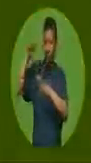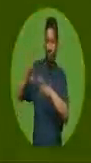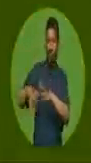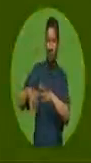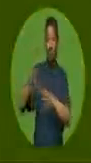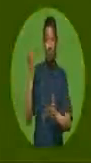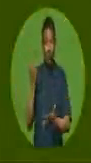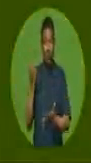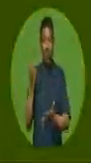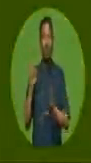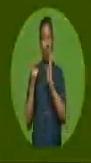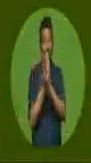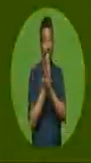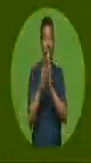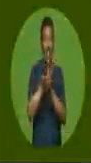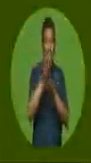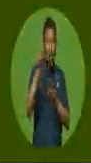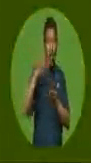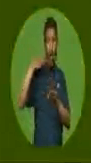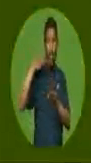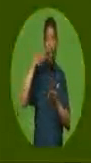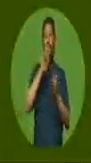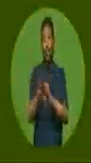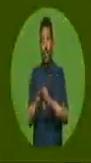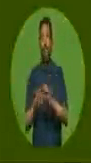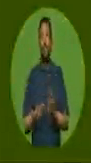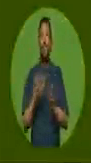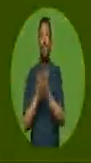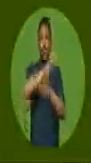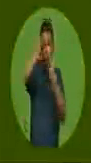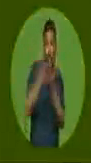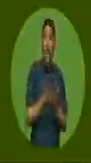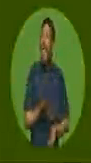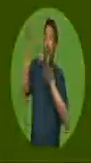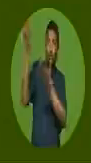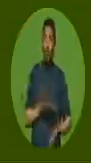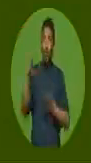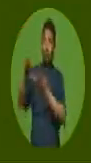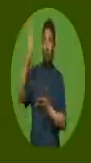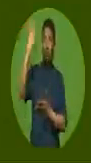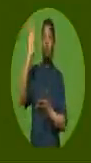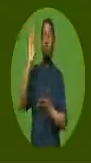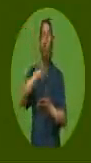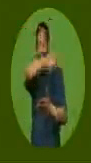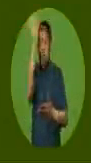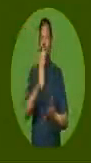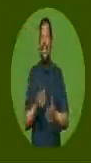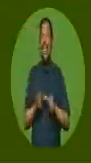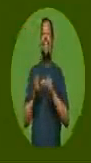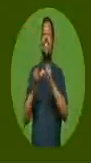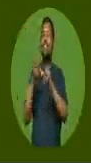instance, the share of the private sector in total export earnings never